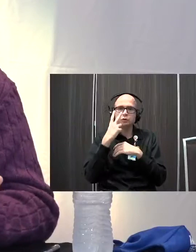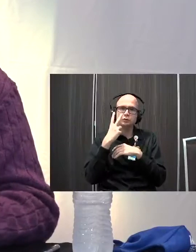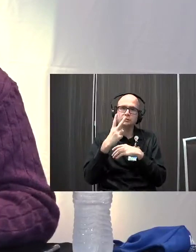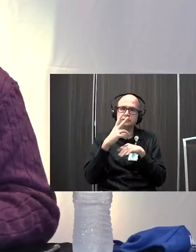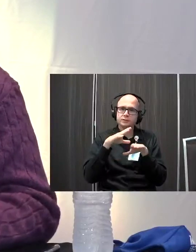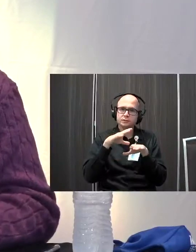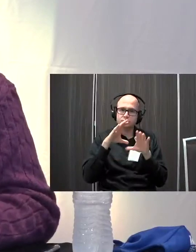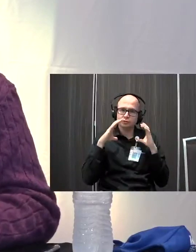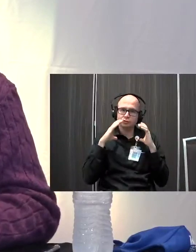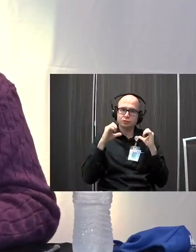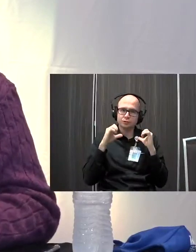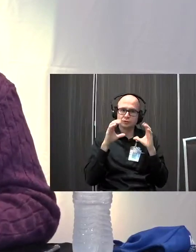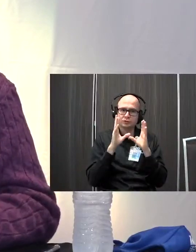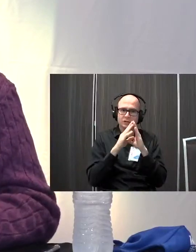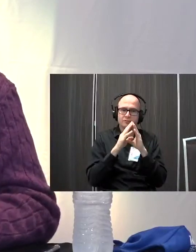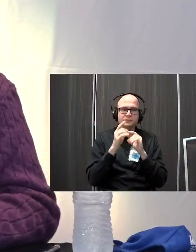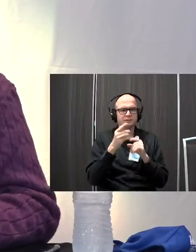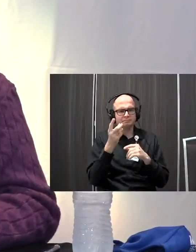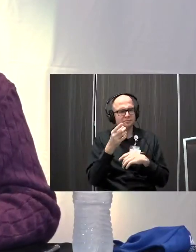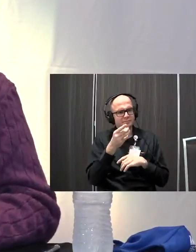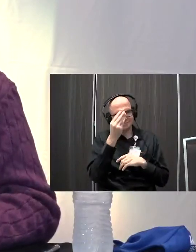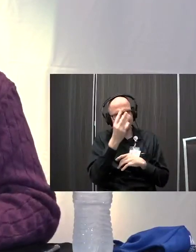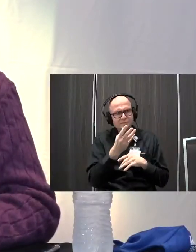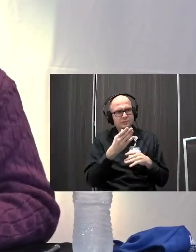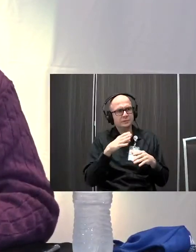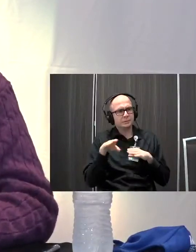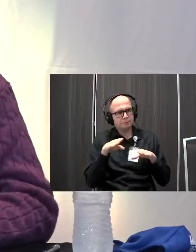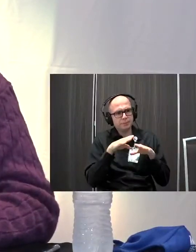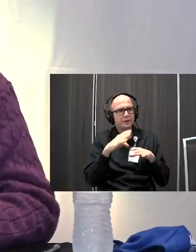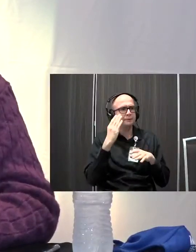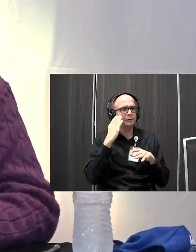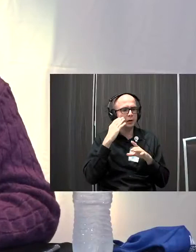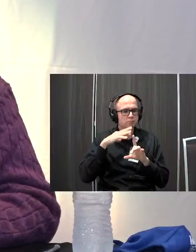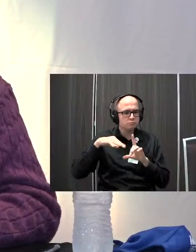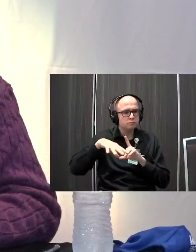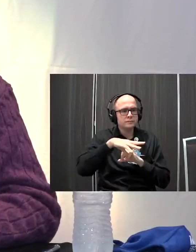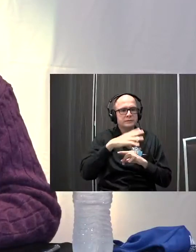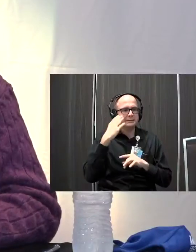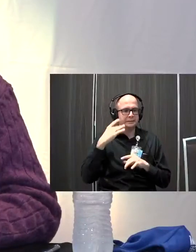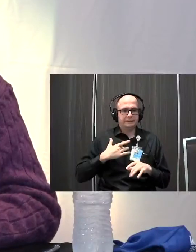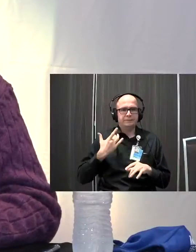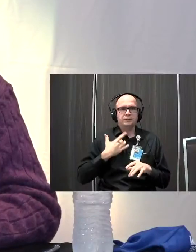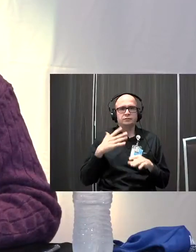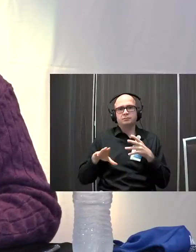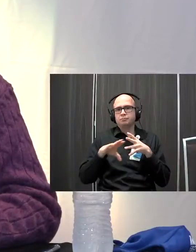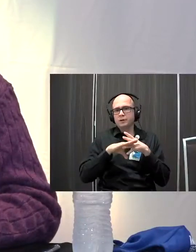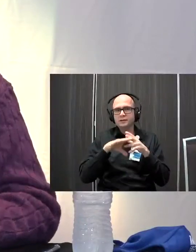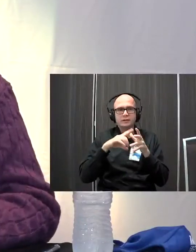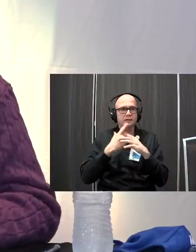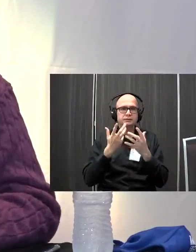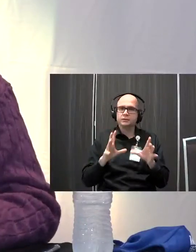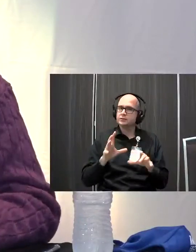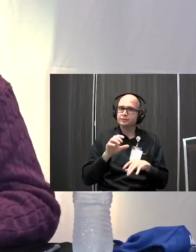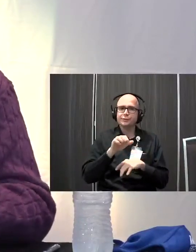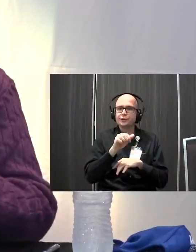charge conferences all the time. And I'm like, look, they need to get their body in awareness and space. They need that input. It's a little break and then it's over. It's not